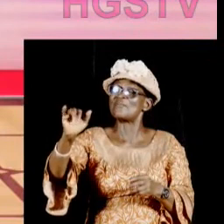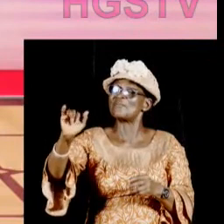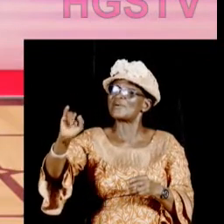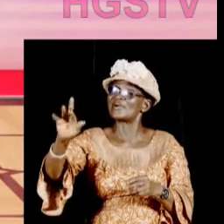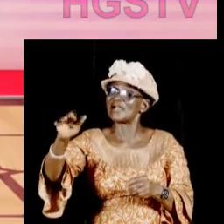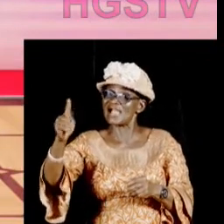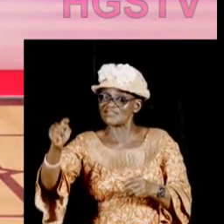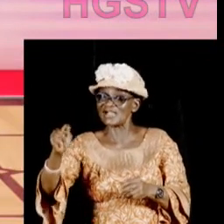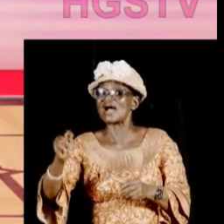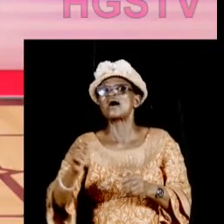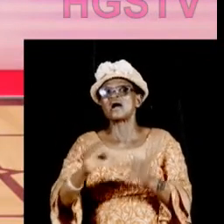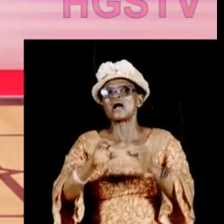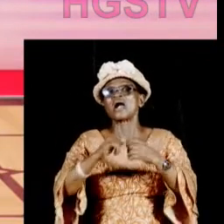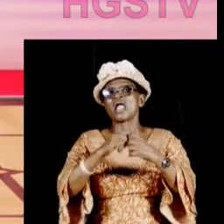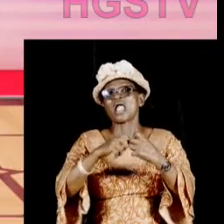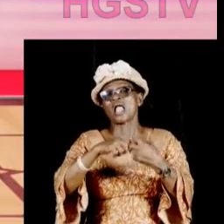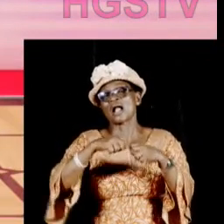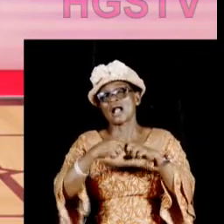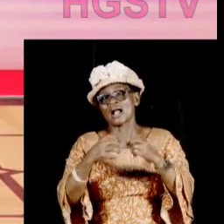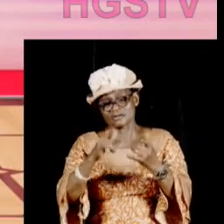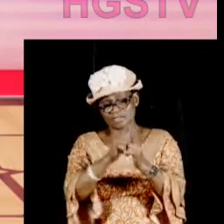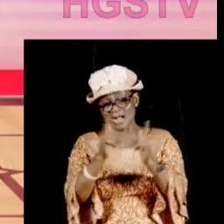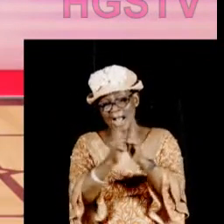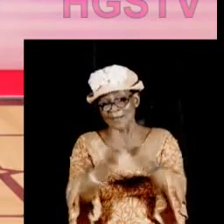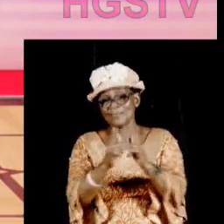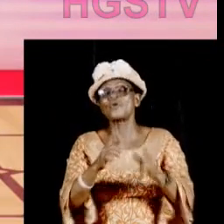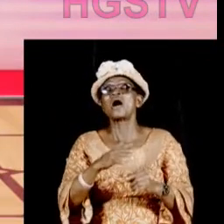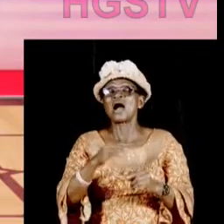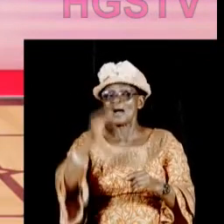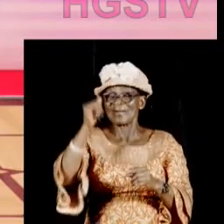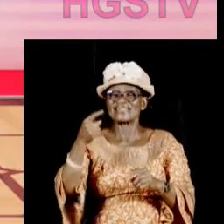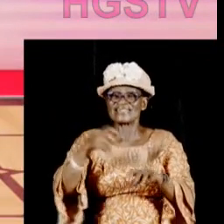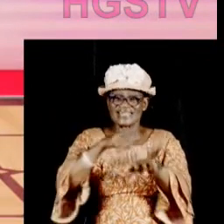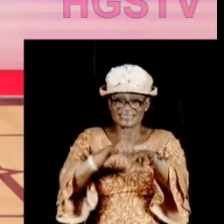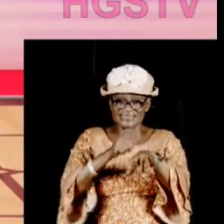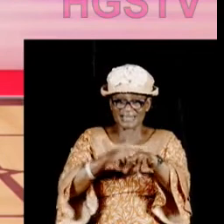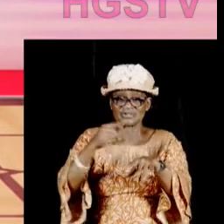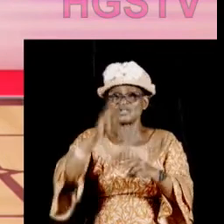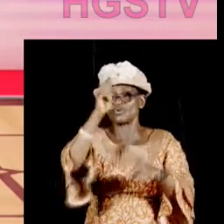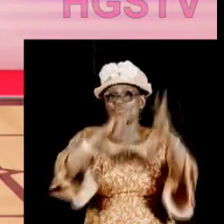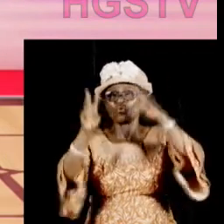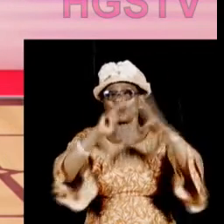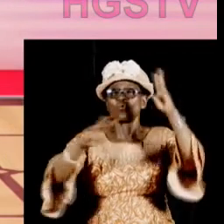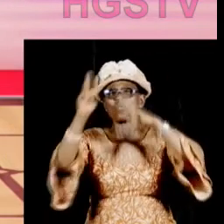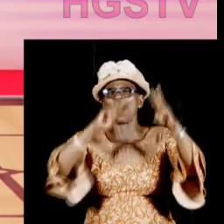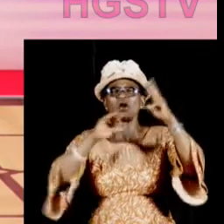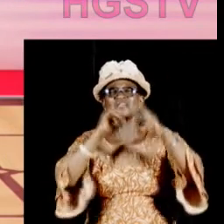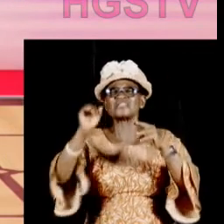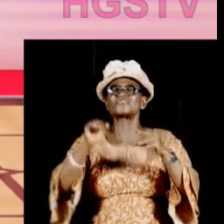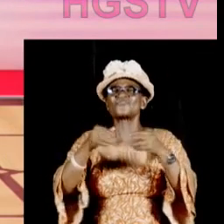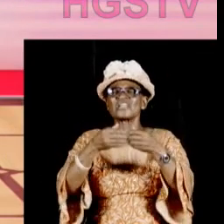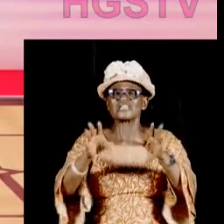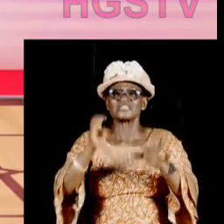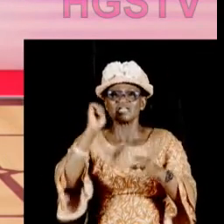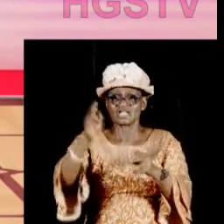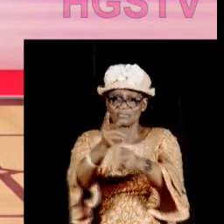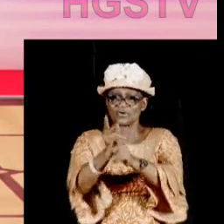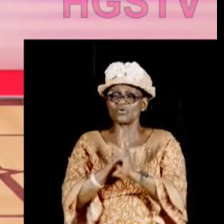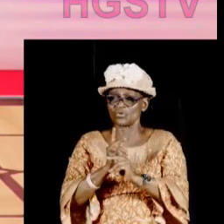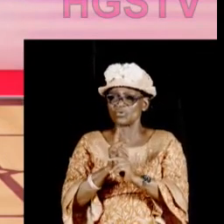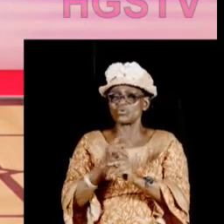their spokesperson. By the time the war is over, he borrowed clothes to come to